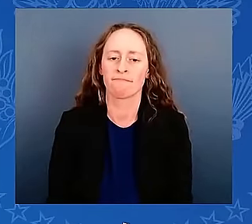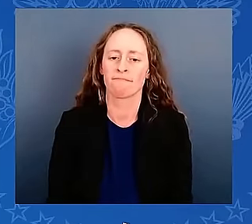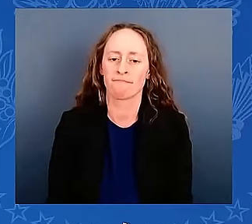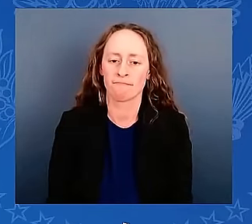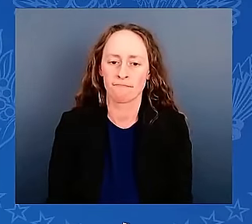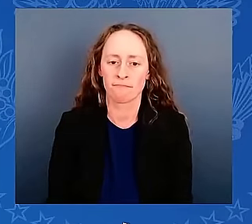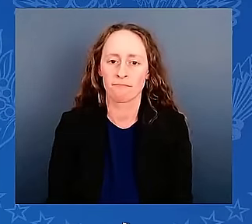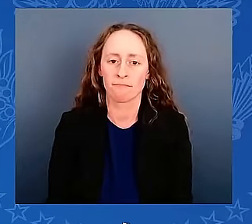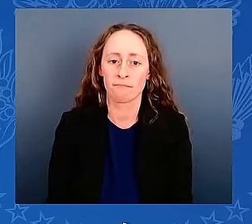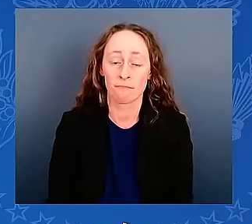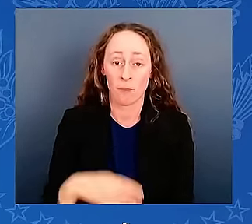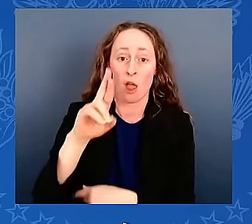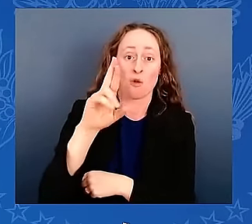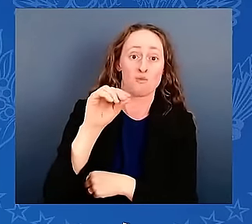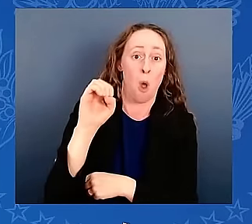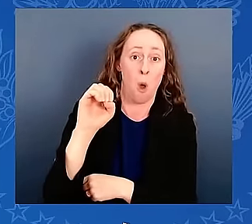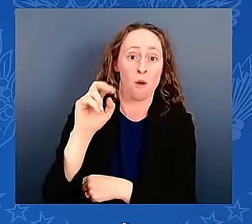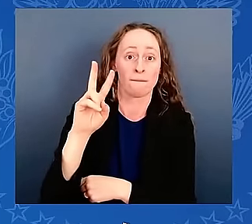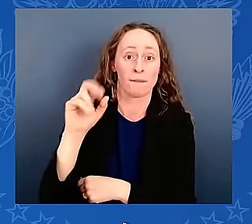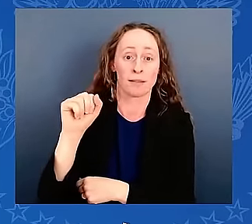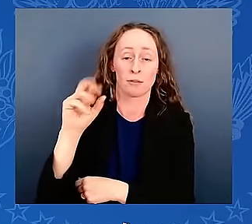of the land.